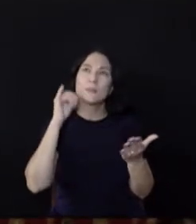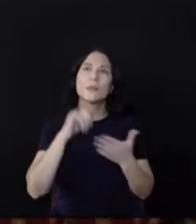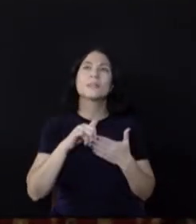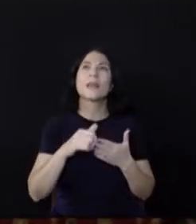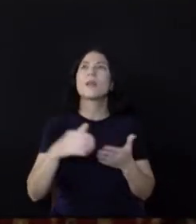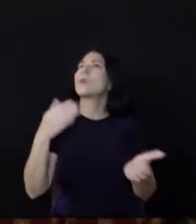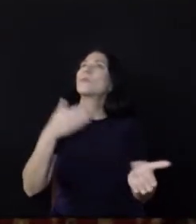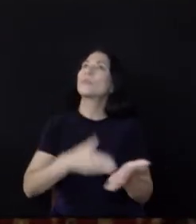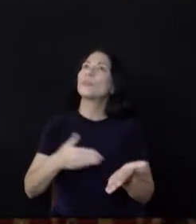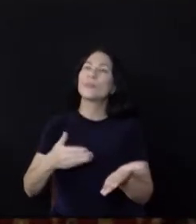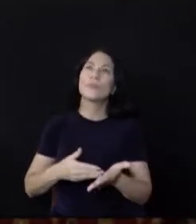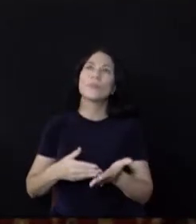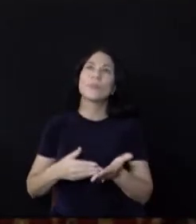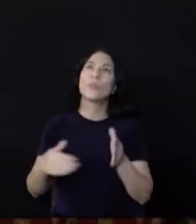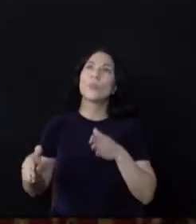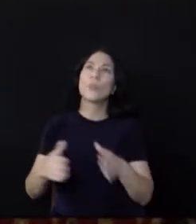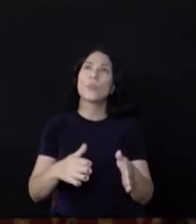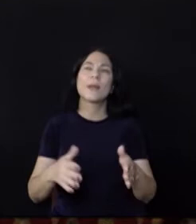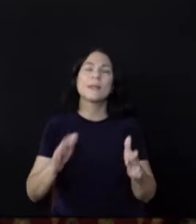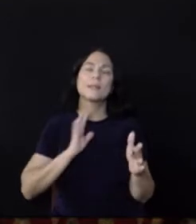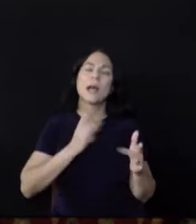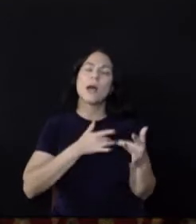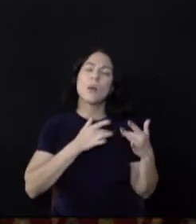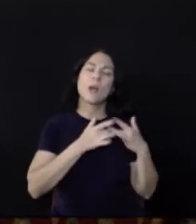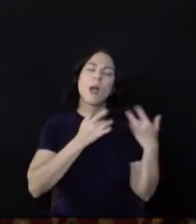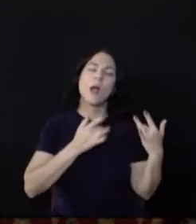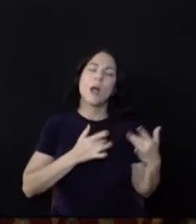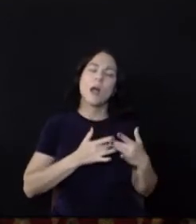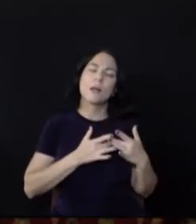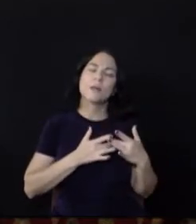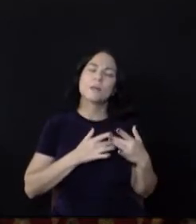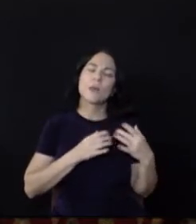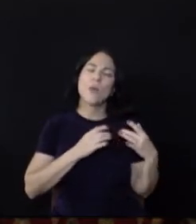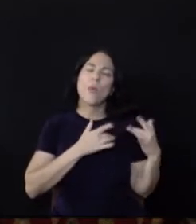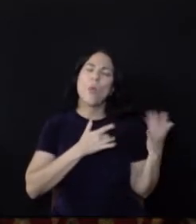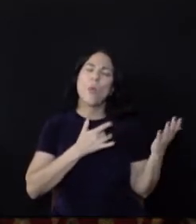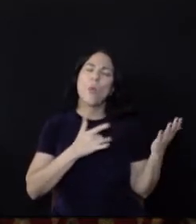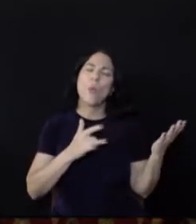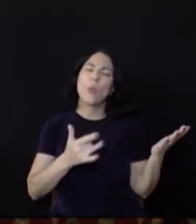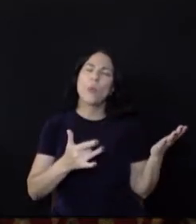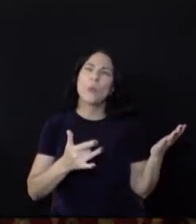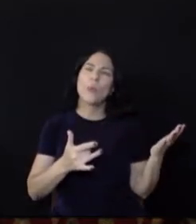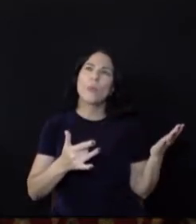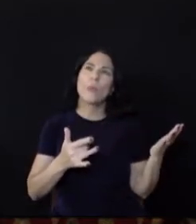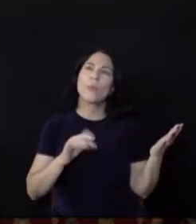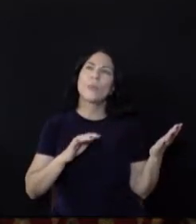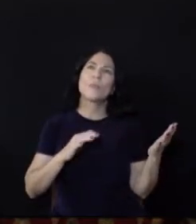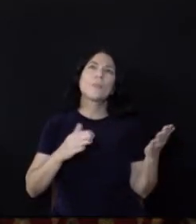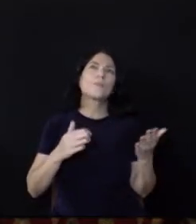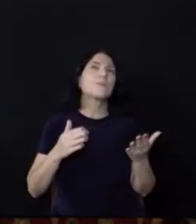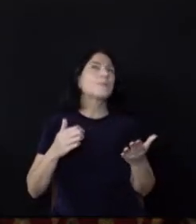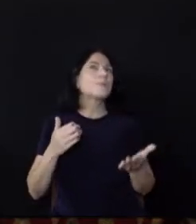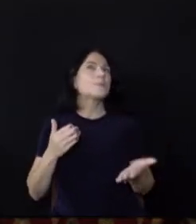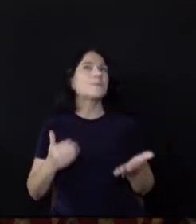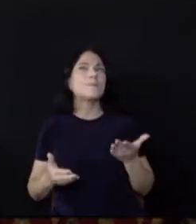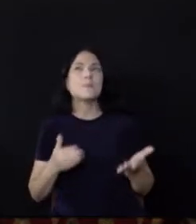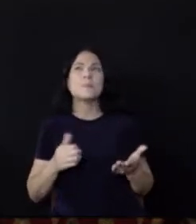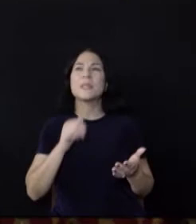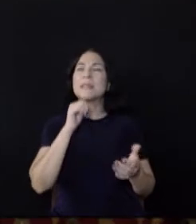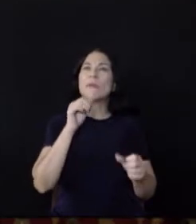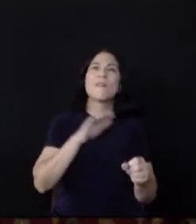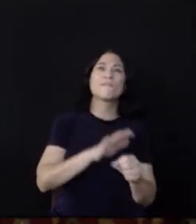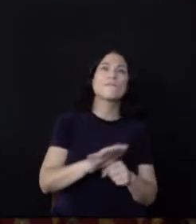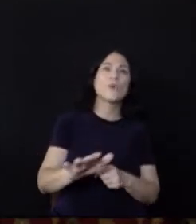proven in ways that our hearts resonate with, in ways we may not fully be able to explain